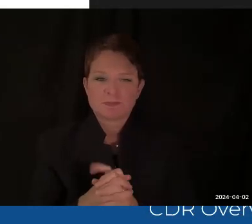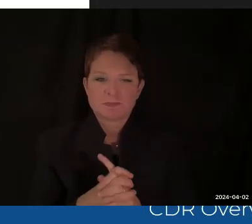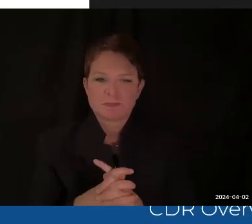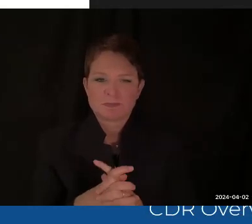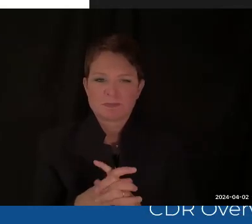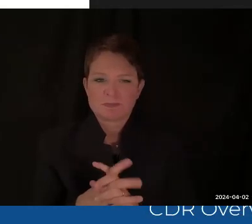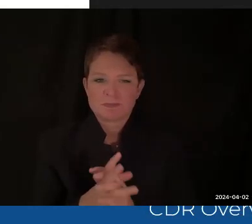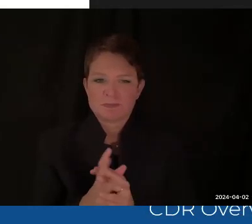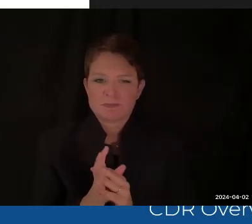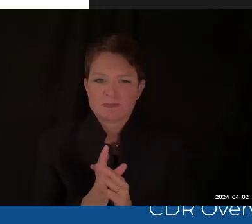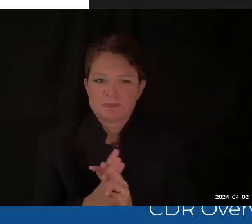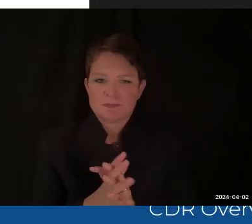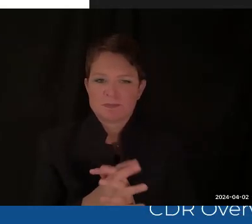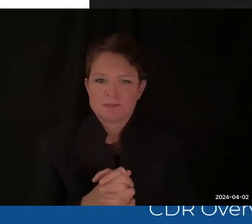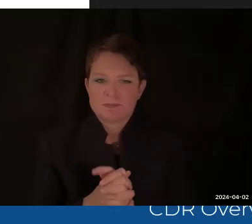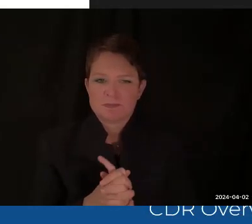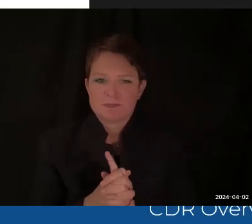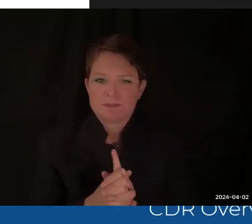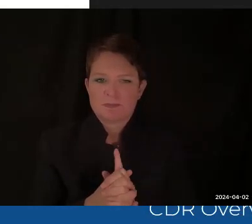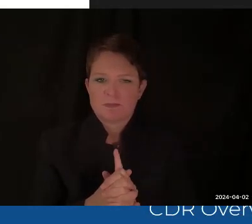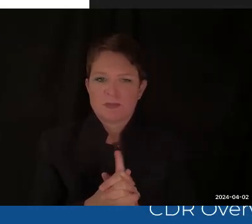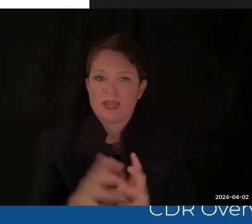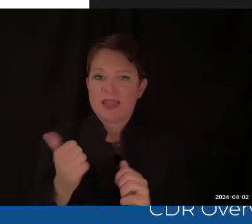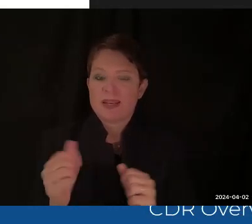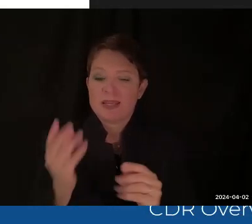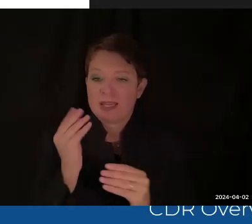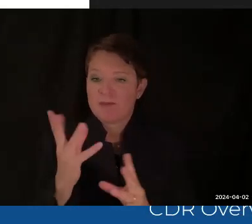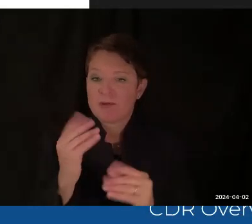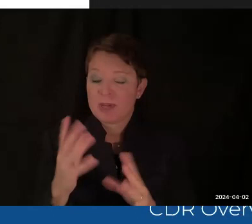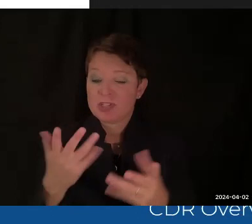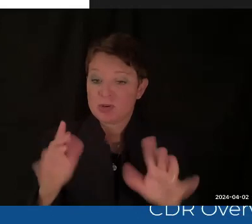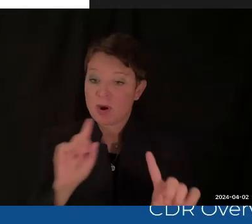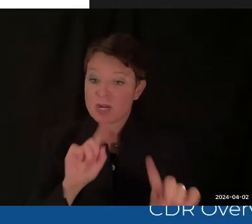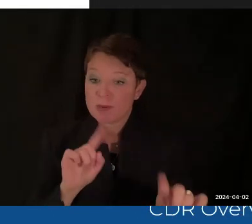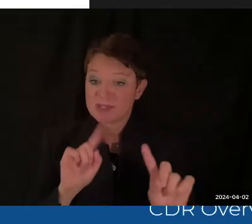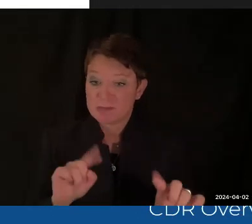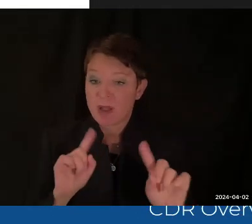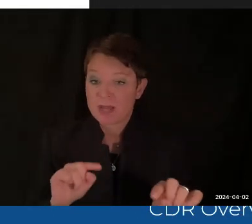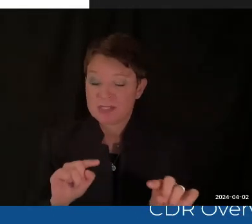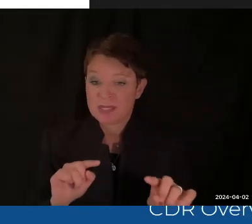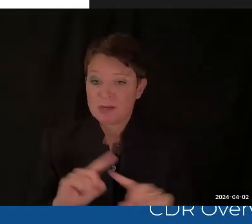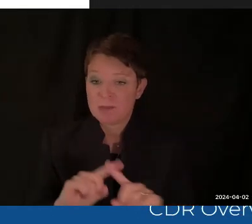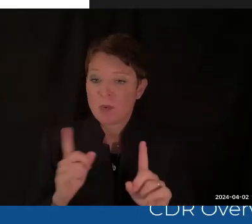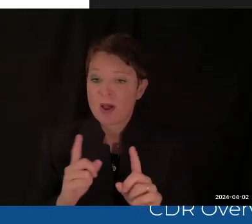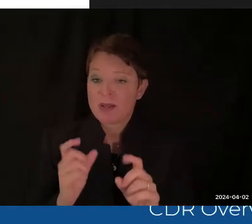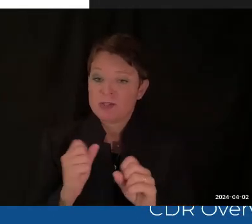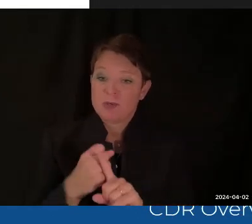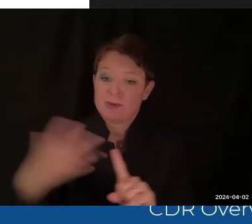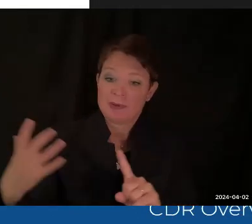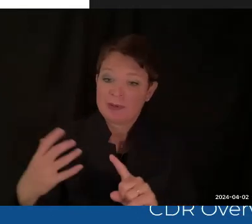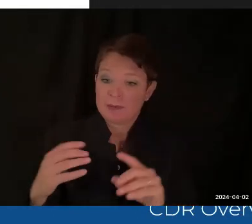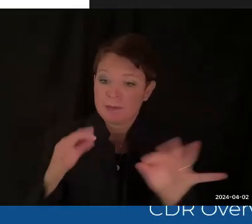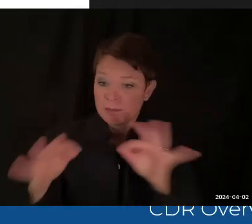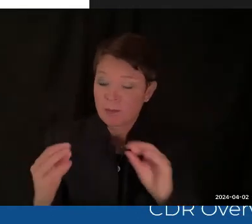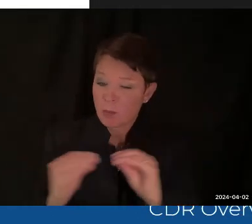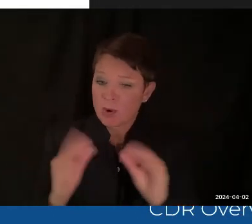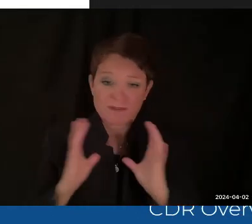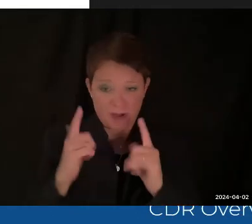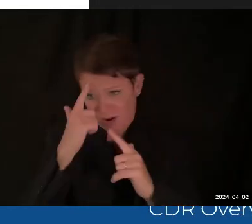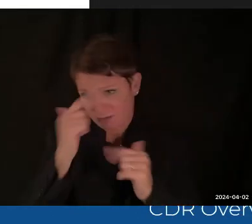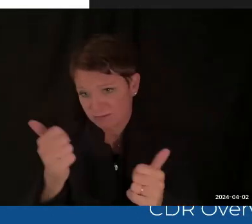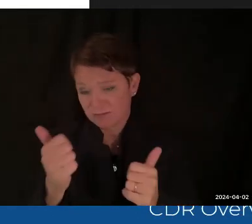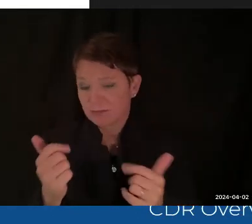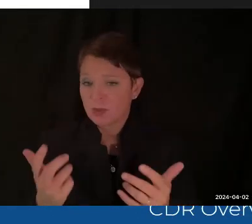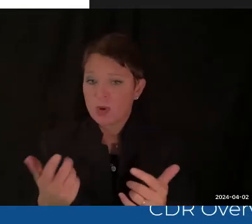if there is information that you've already sort of responded to, but want to make some more clarification, that's okay, or